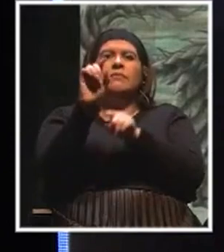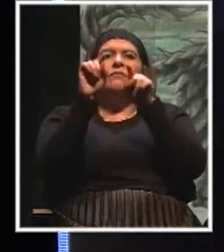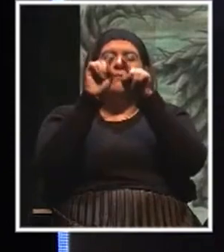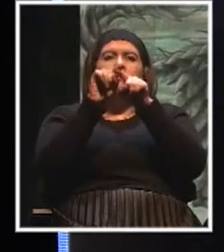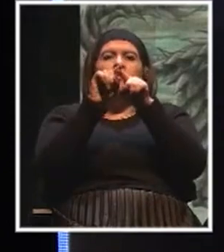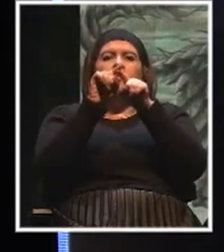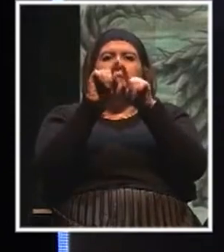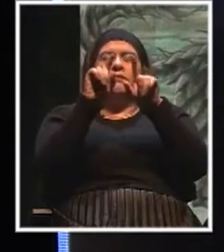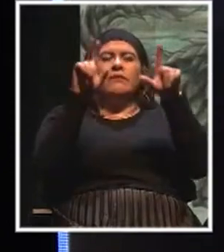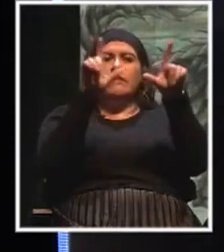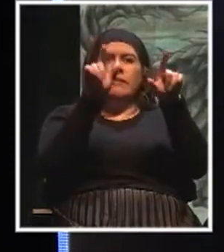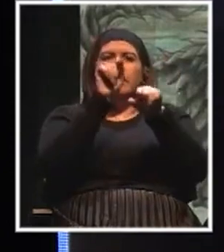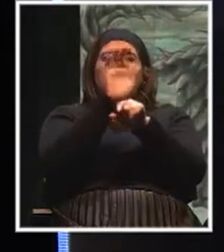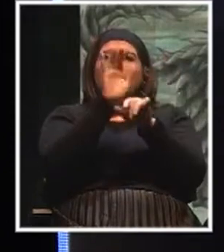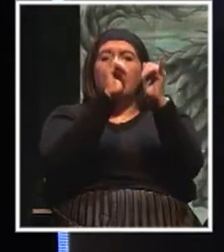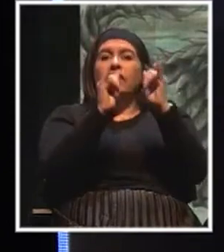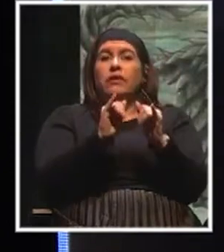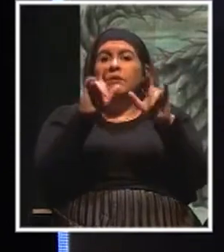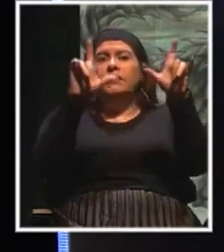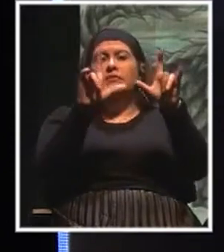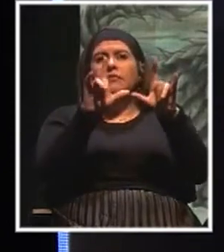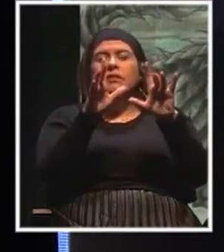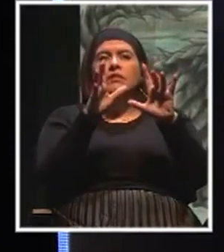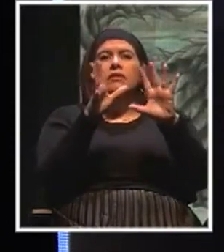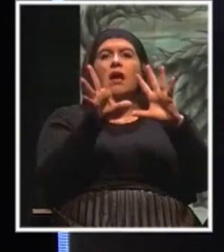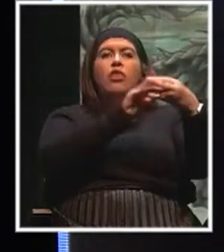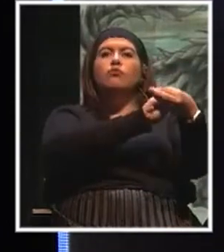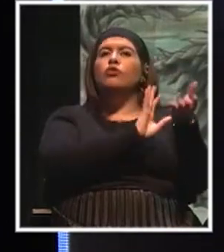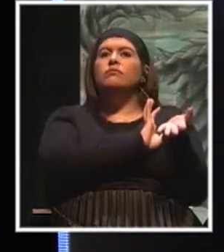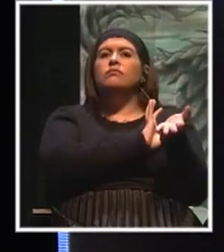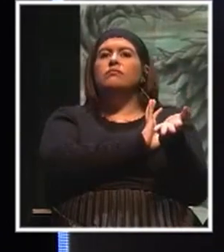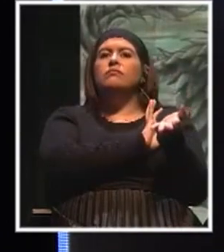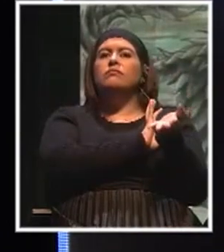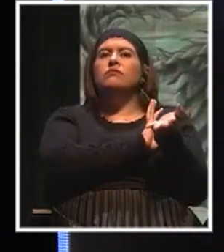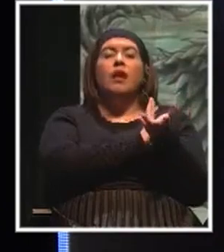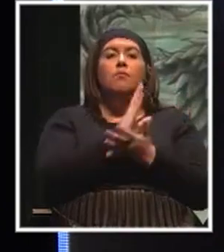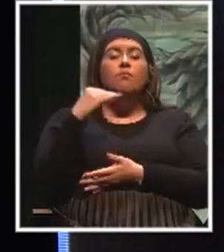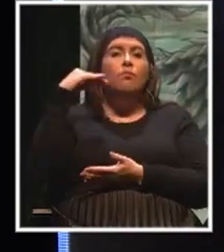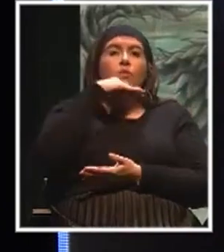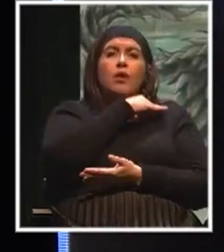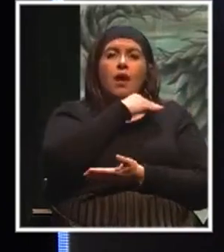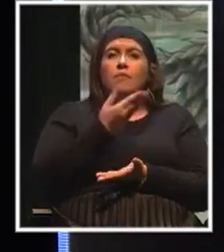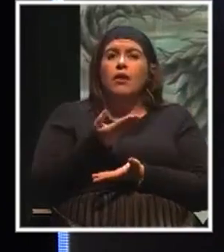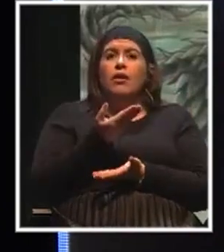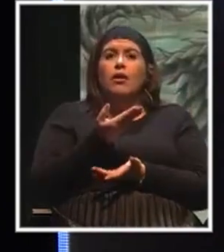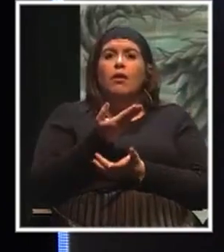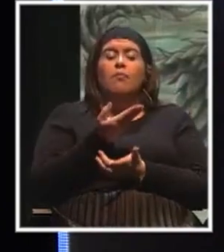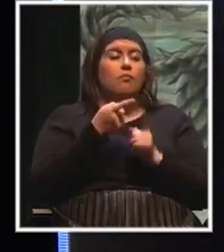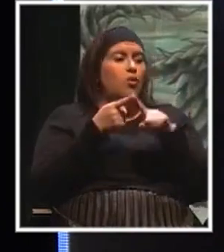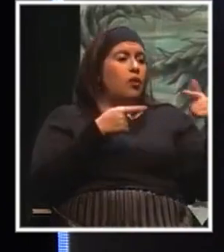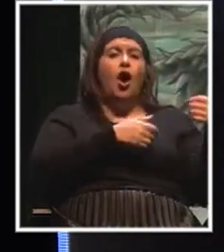that was just adopted instantly by a very potent competitor who had invented a new mode of